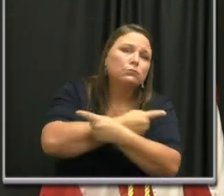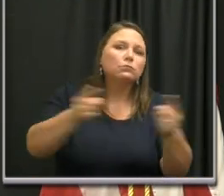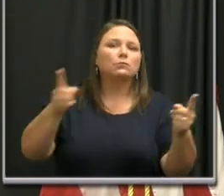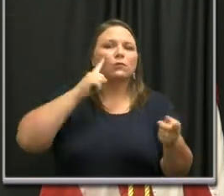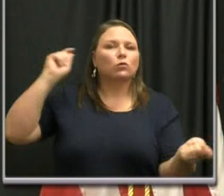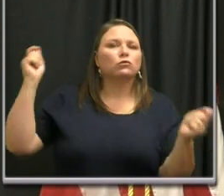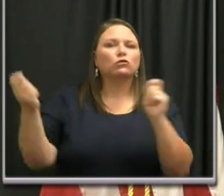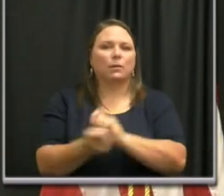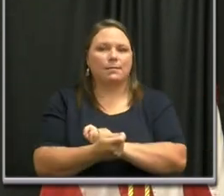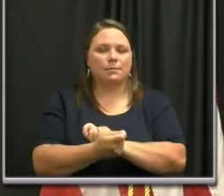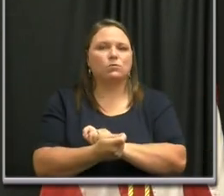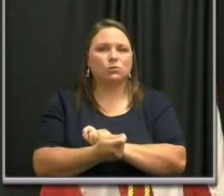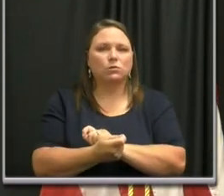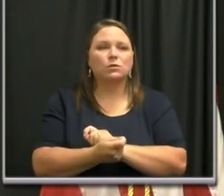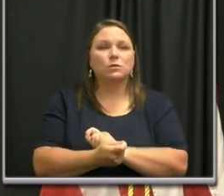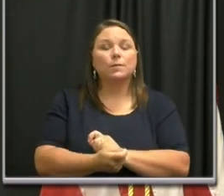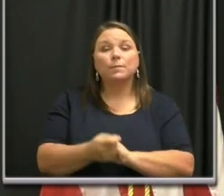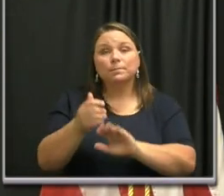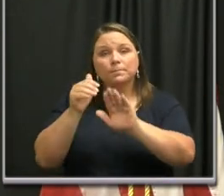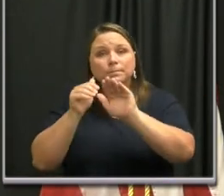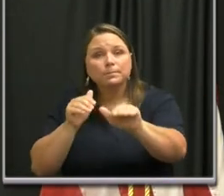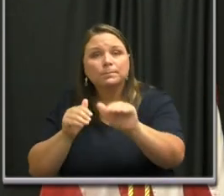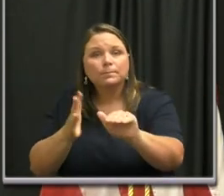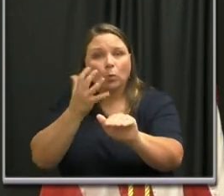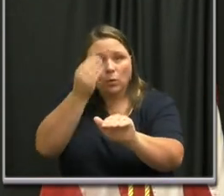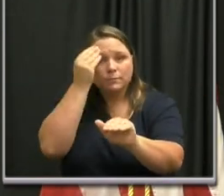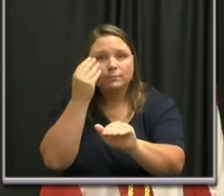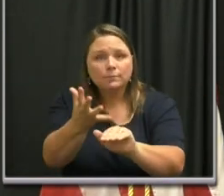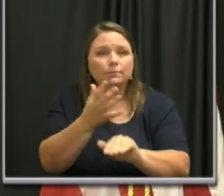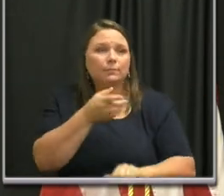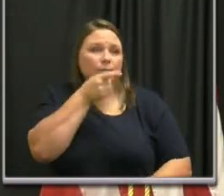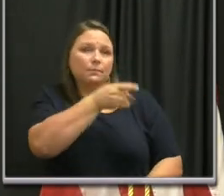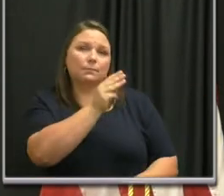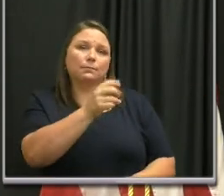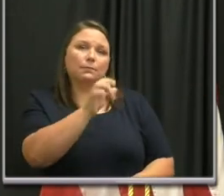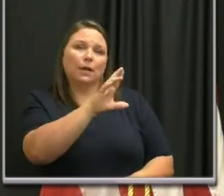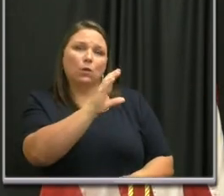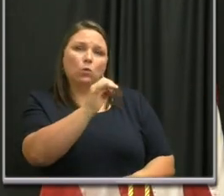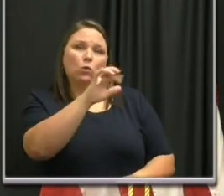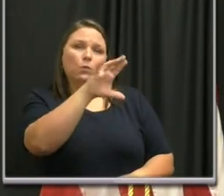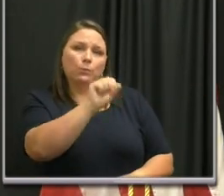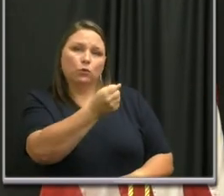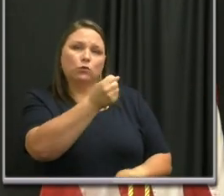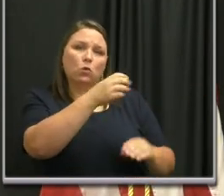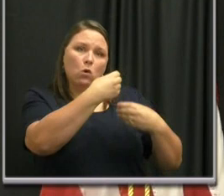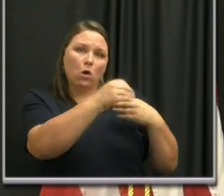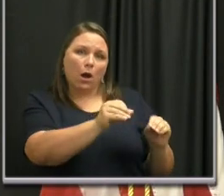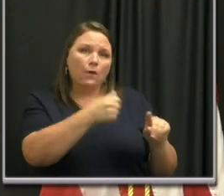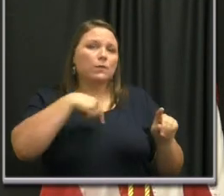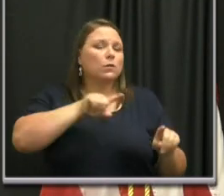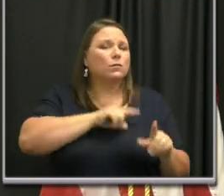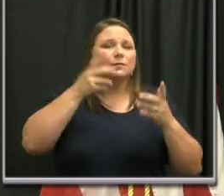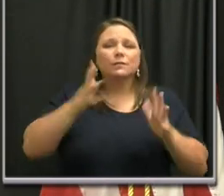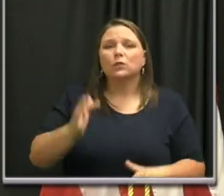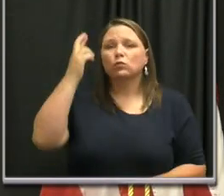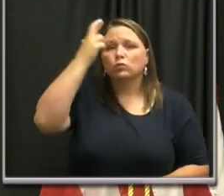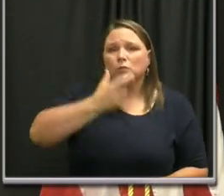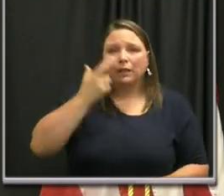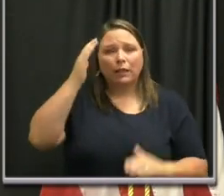change. And we want you to know that there in Mayor Cooper's office, we realize that